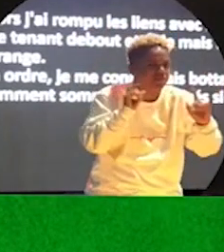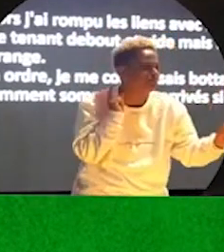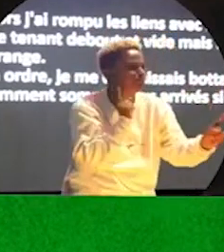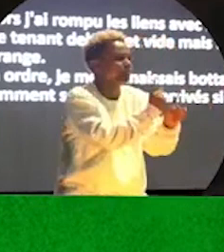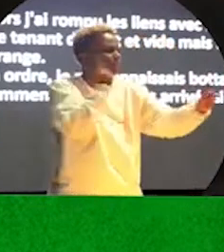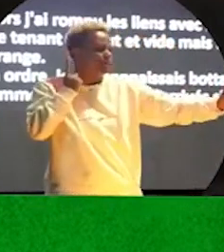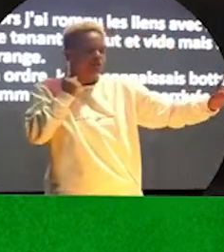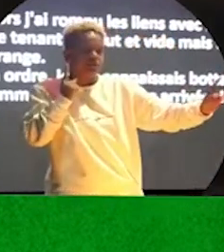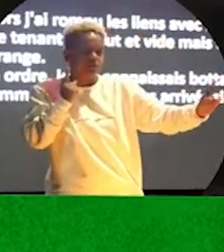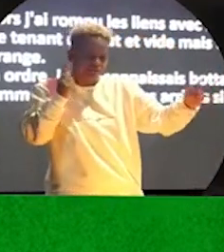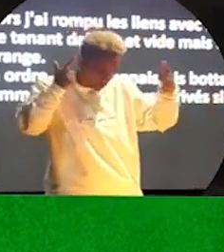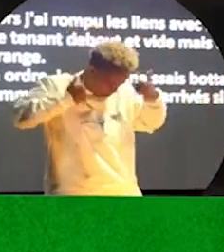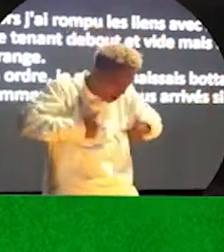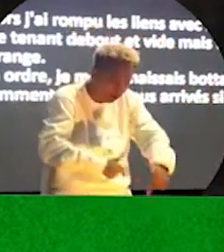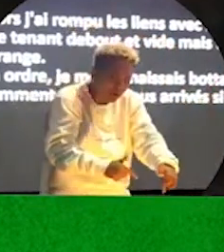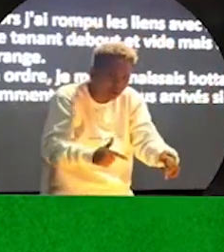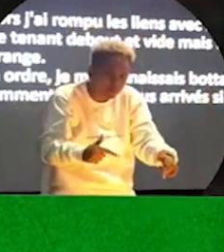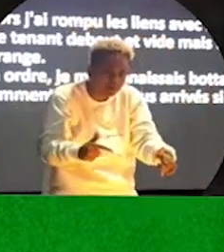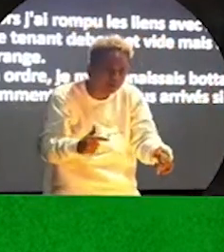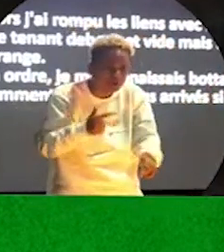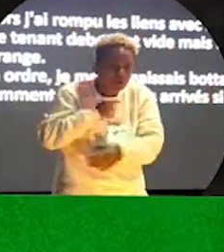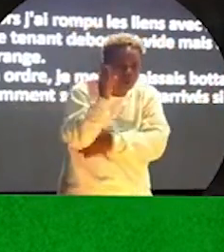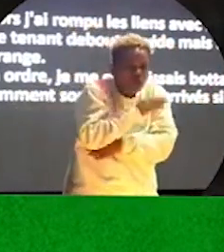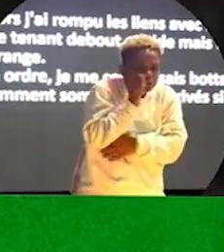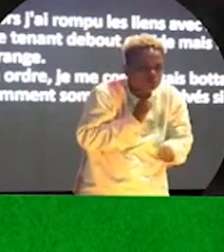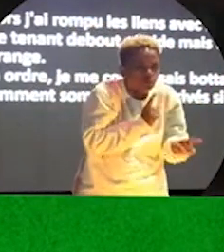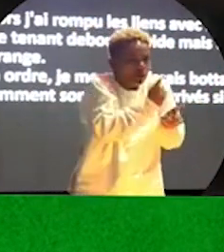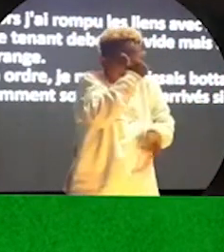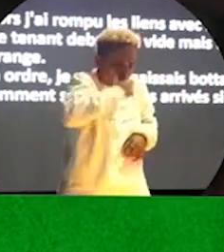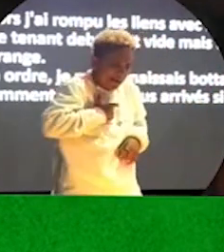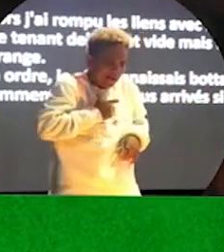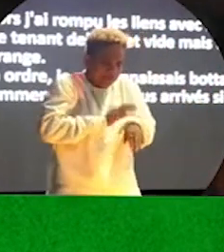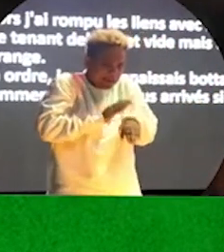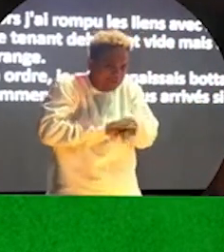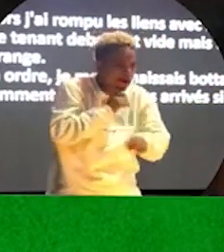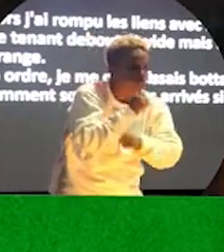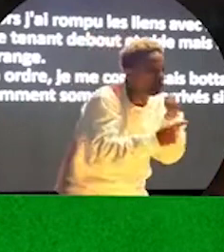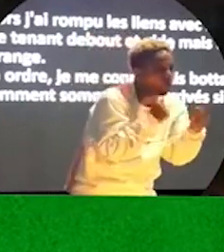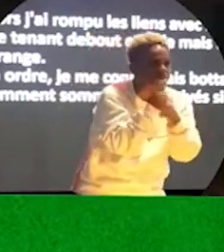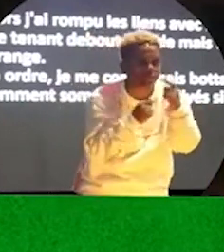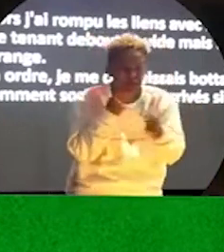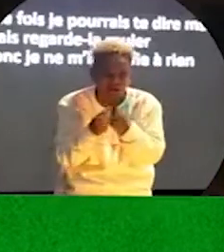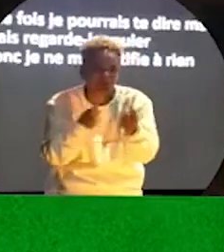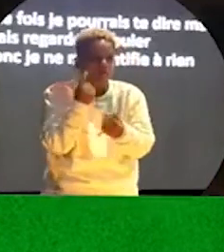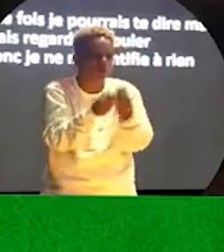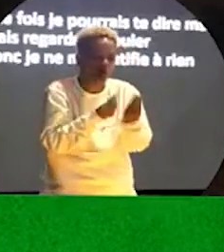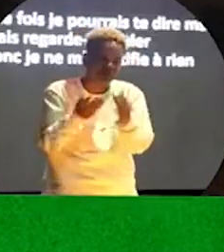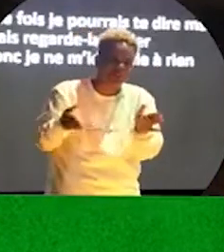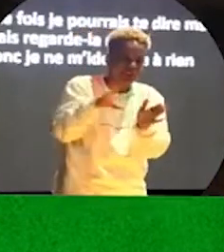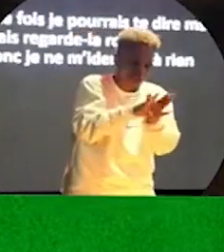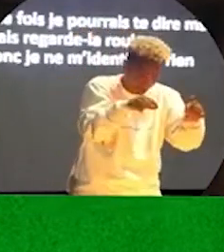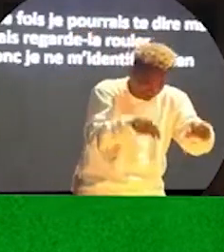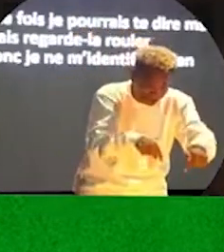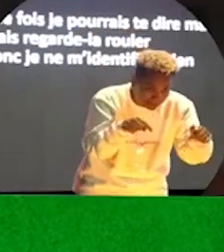bizarre. In sequence, I knew myself, lining out how we got this far. One time I could